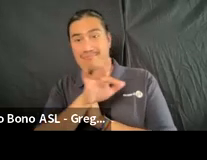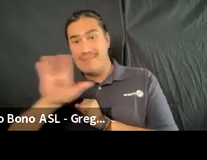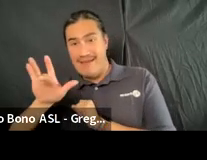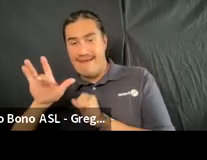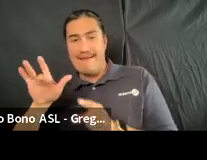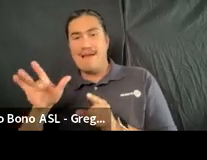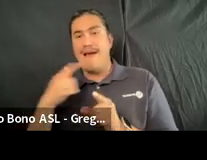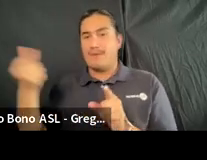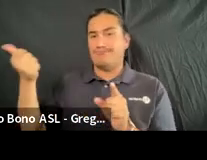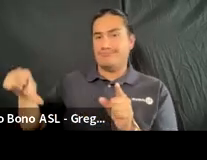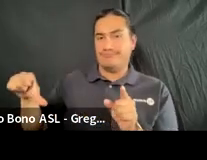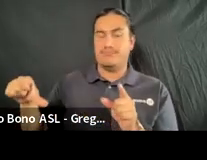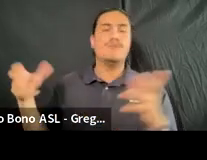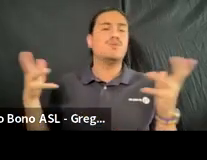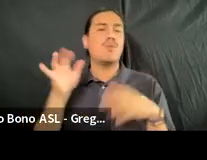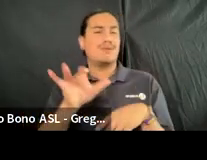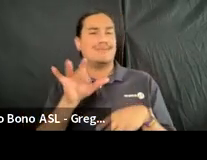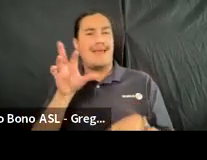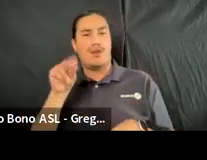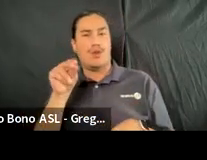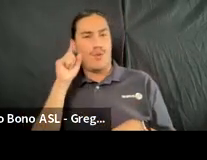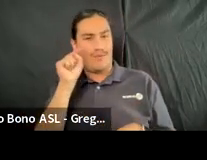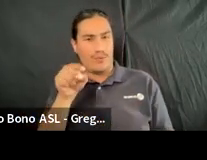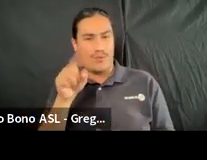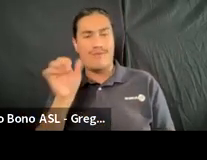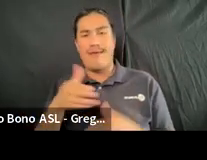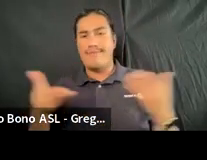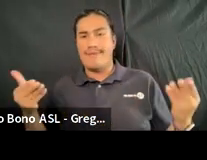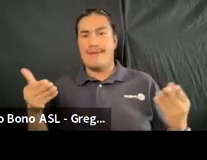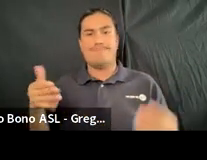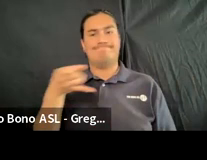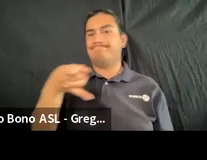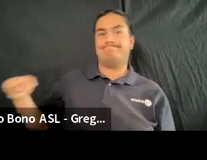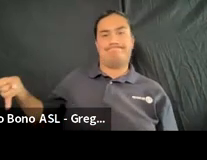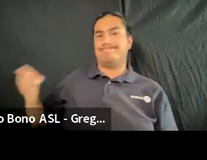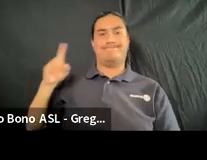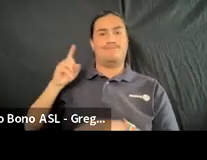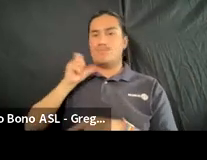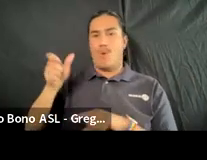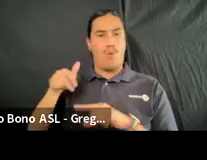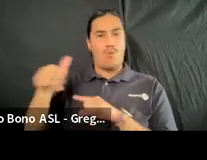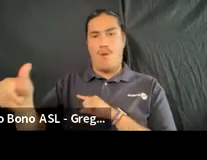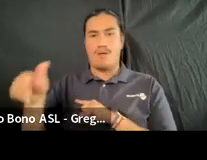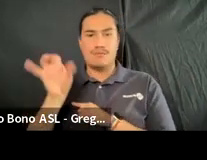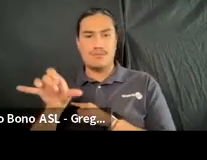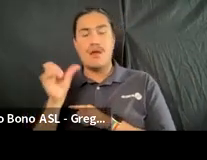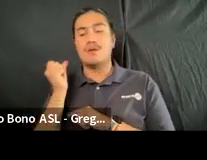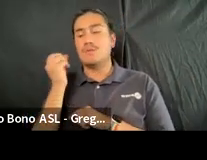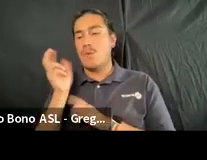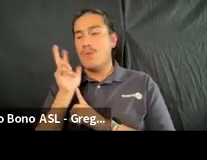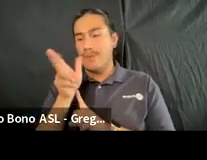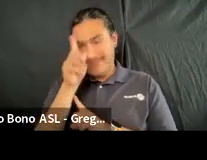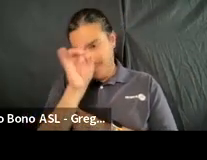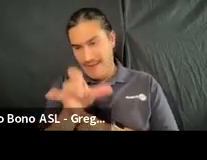will say no to doing it. So what's that no to you? What's that thing that is the line in the sand that you will not cross? So let's just take